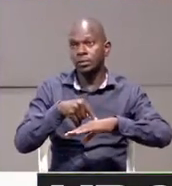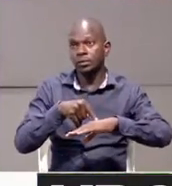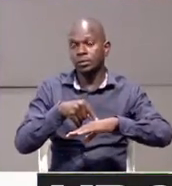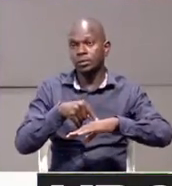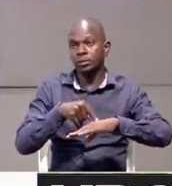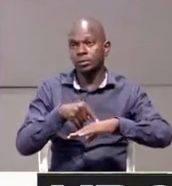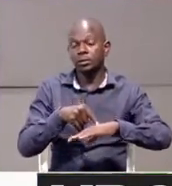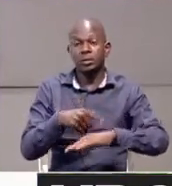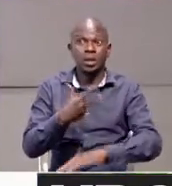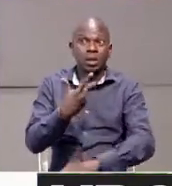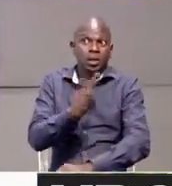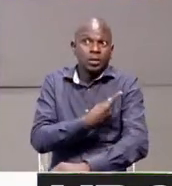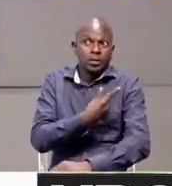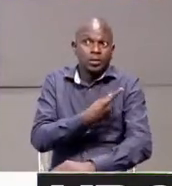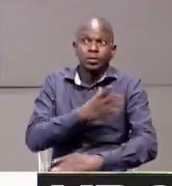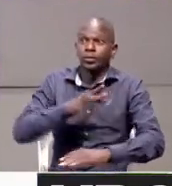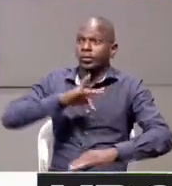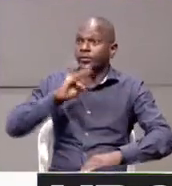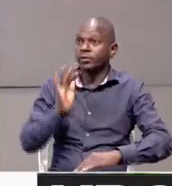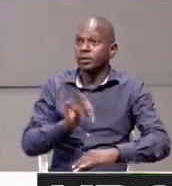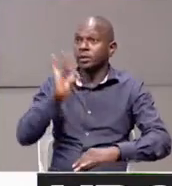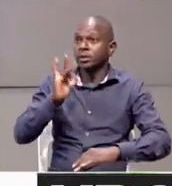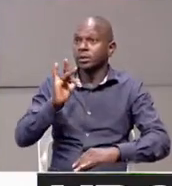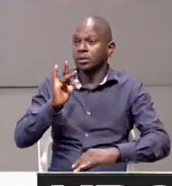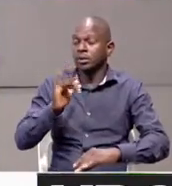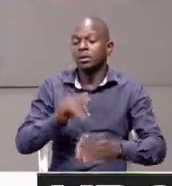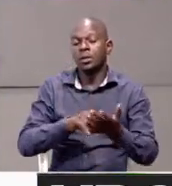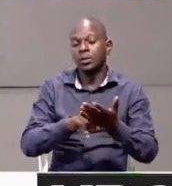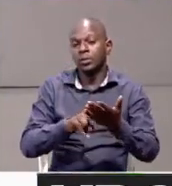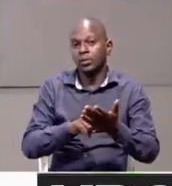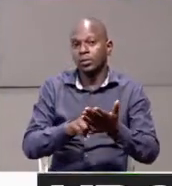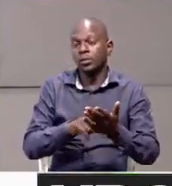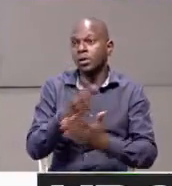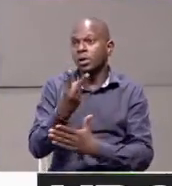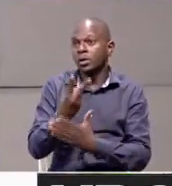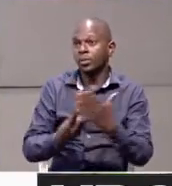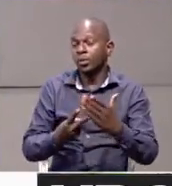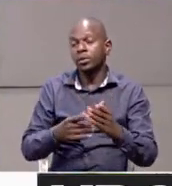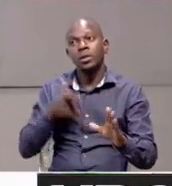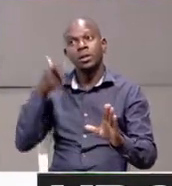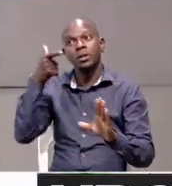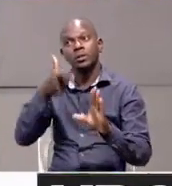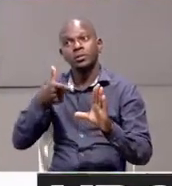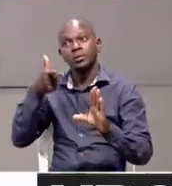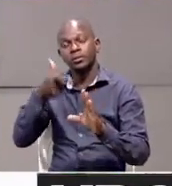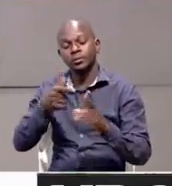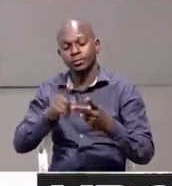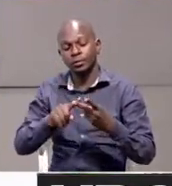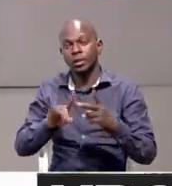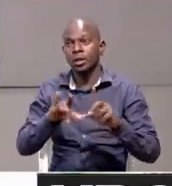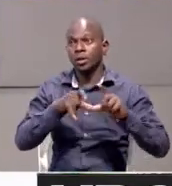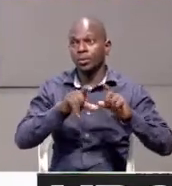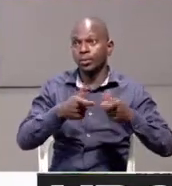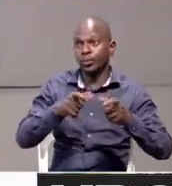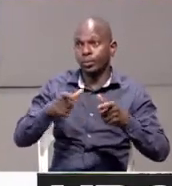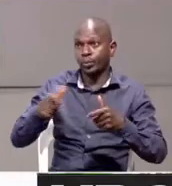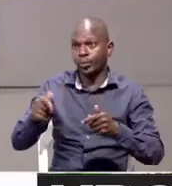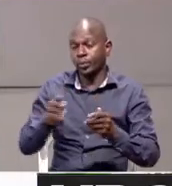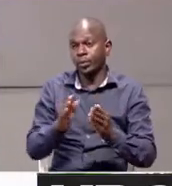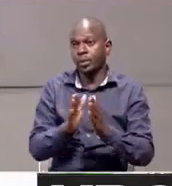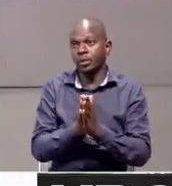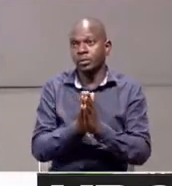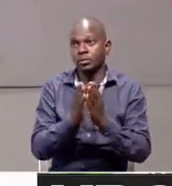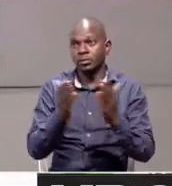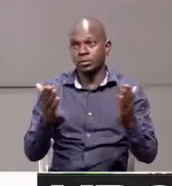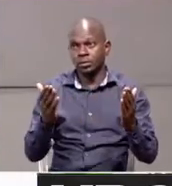as we vaccinate, we sensitize. We are using both media, the radio and print,